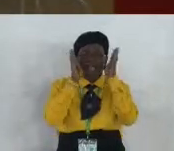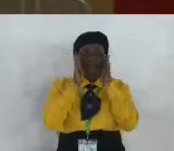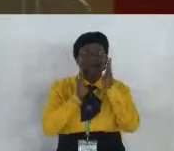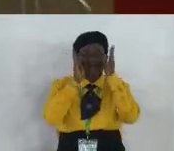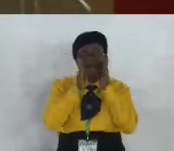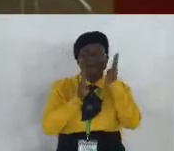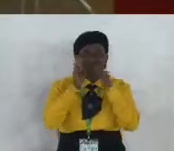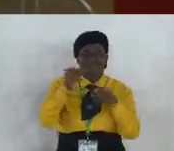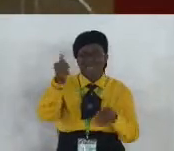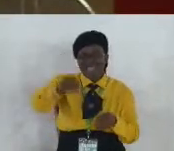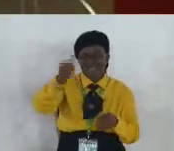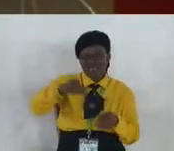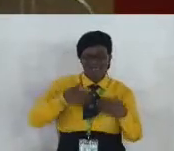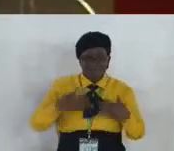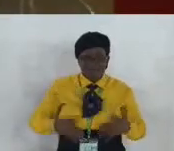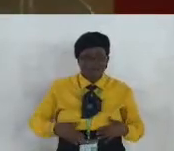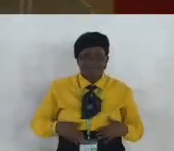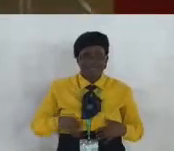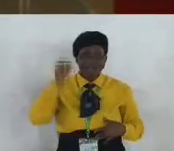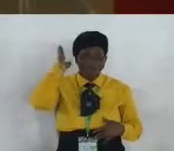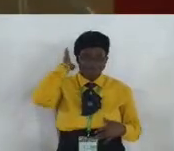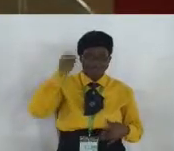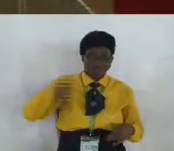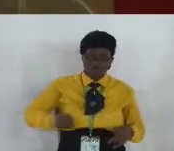but can I give you 1 minute to dance?